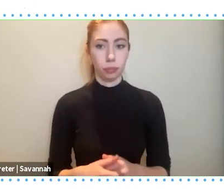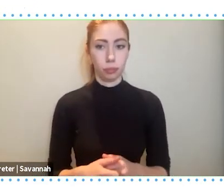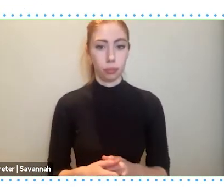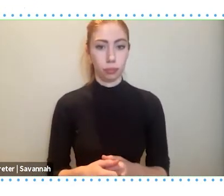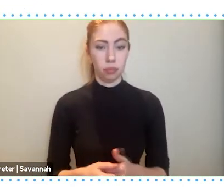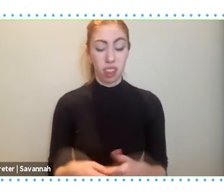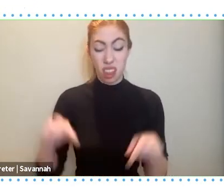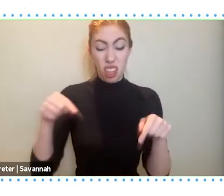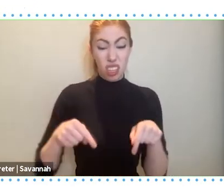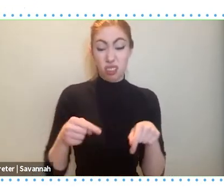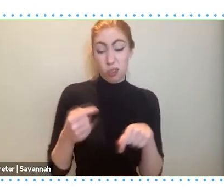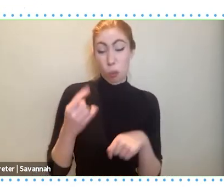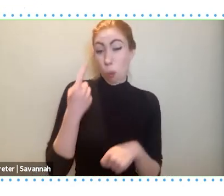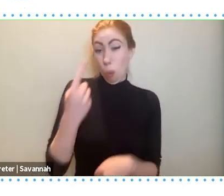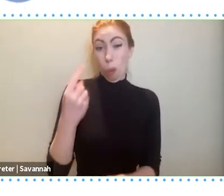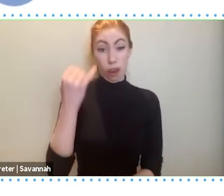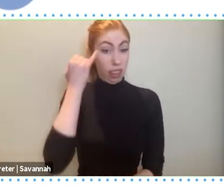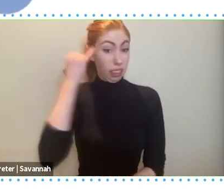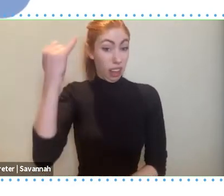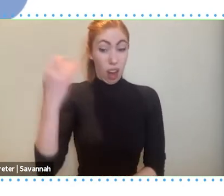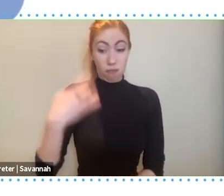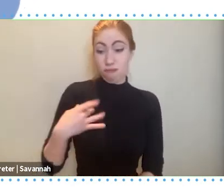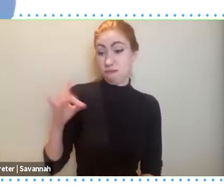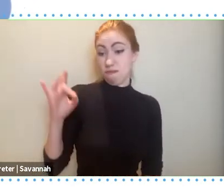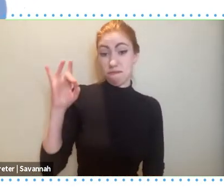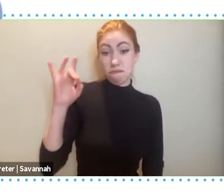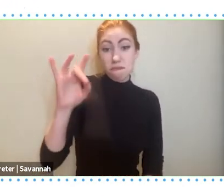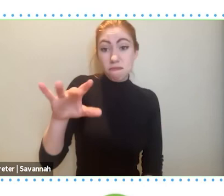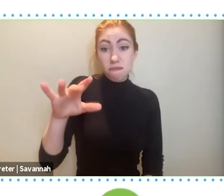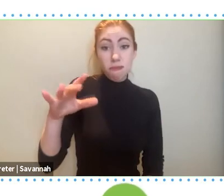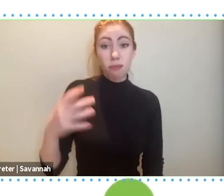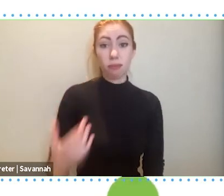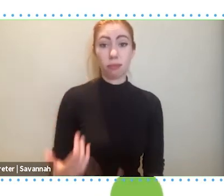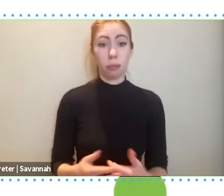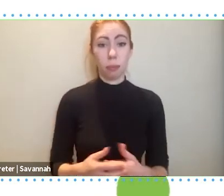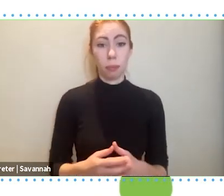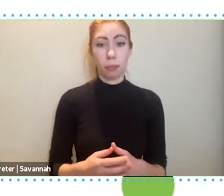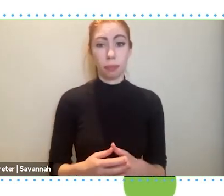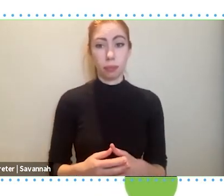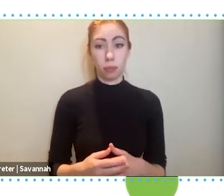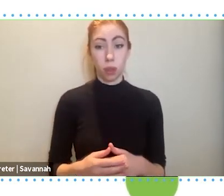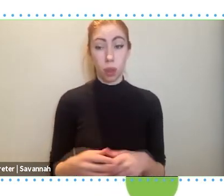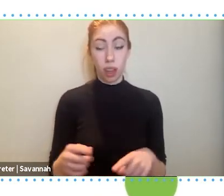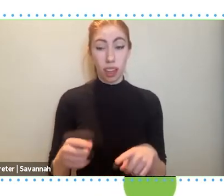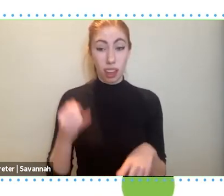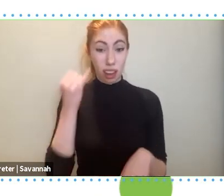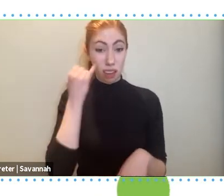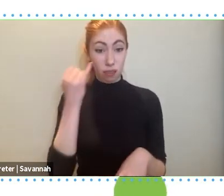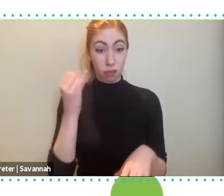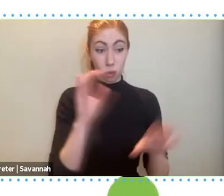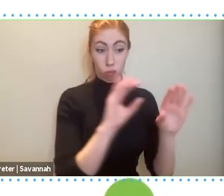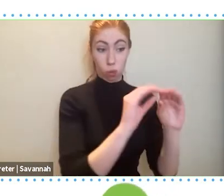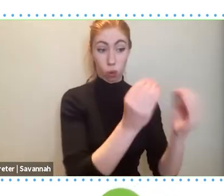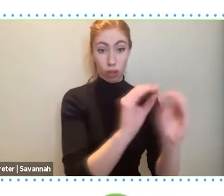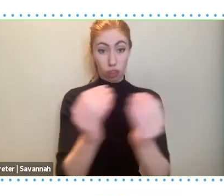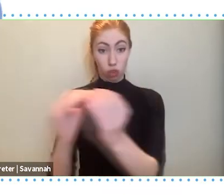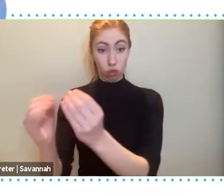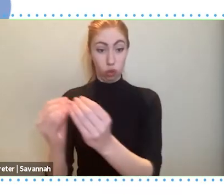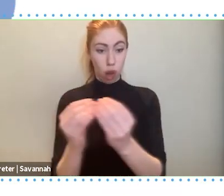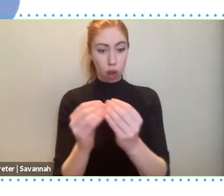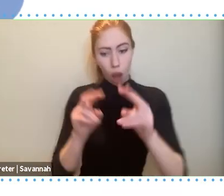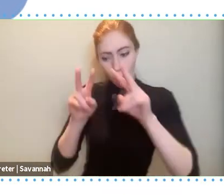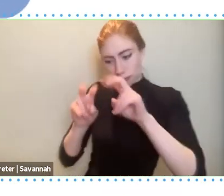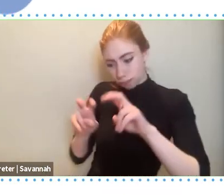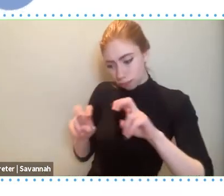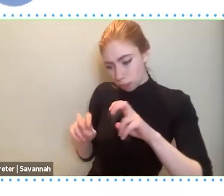out there. What we would love, and now we'll tee this up for some later work, we would love some organizations to take this, try it out, and